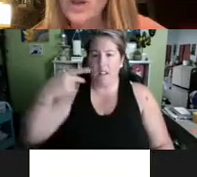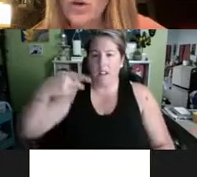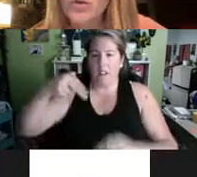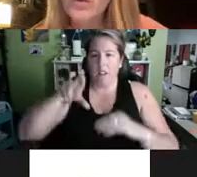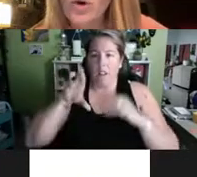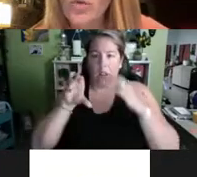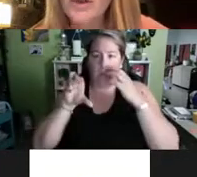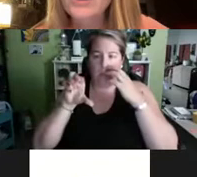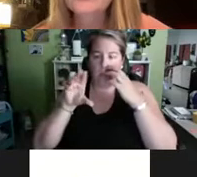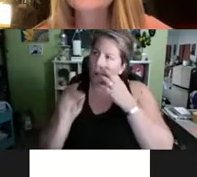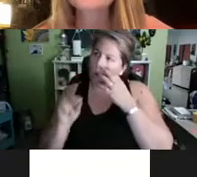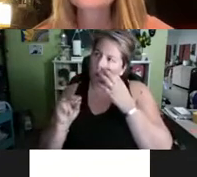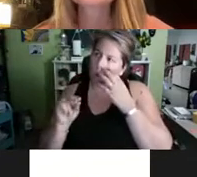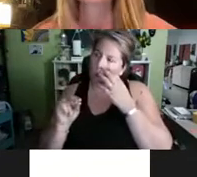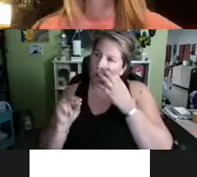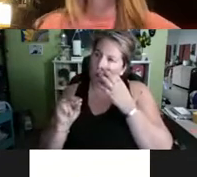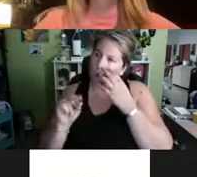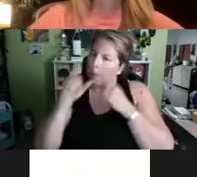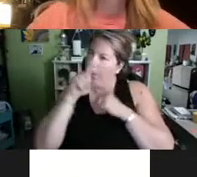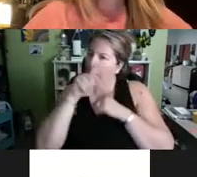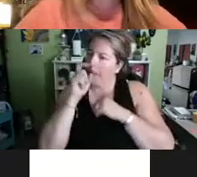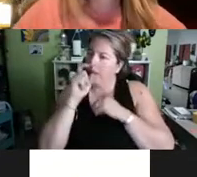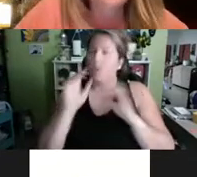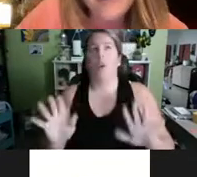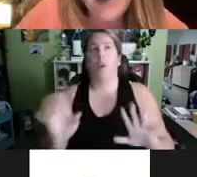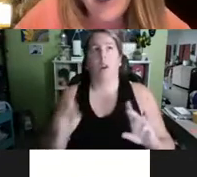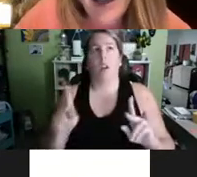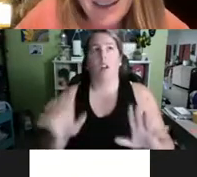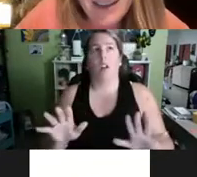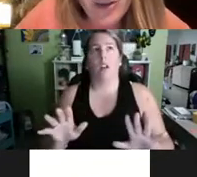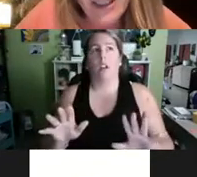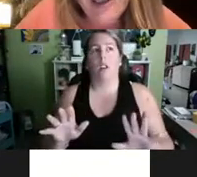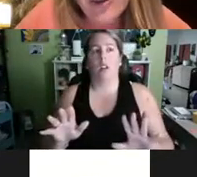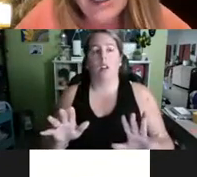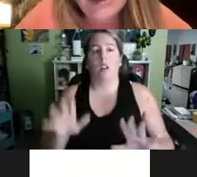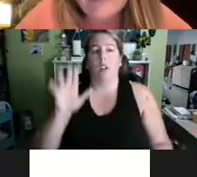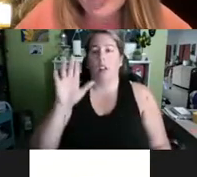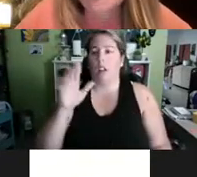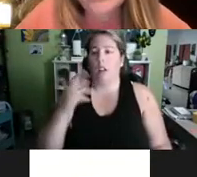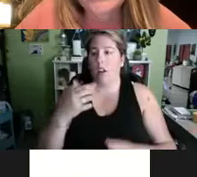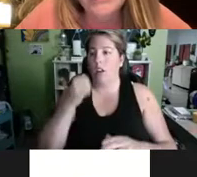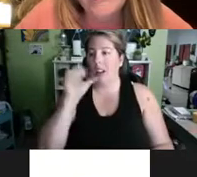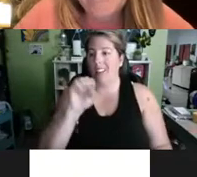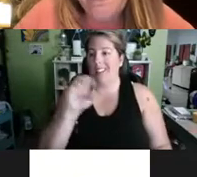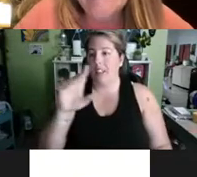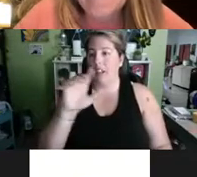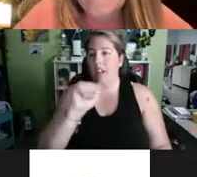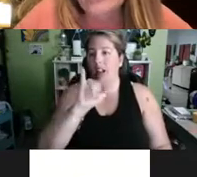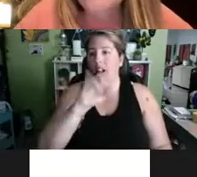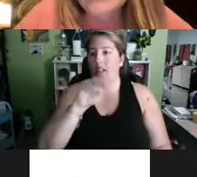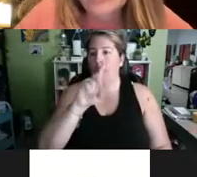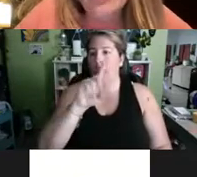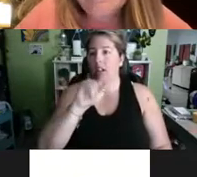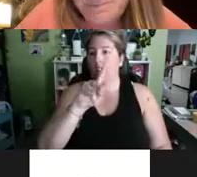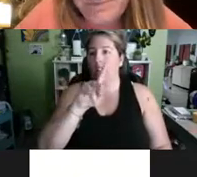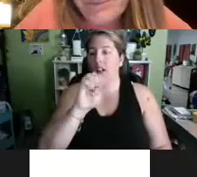well, no, you don't, because you would just, okay, so Allison Dolke uses this for her PTA or